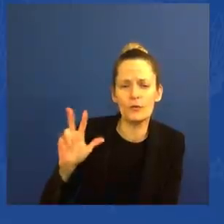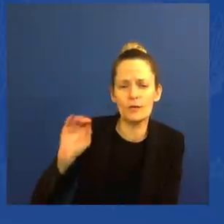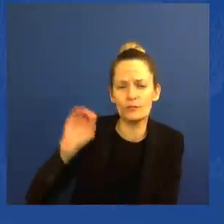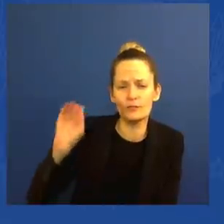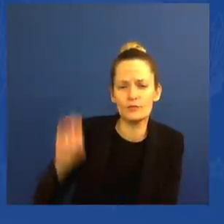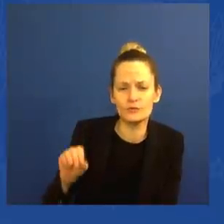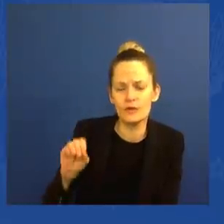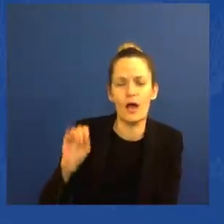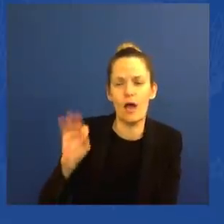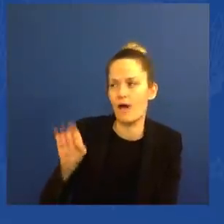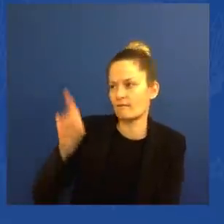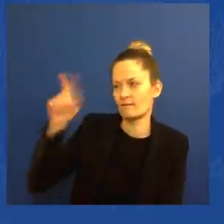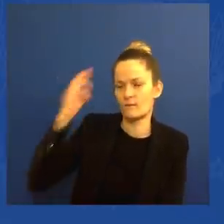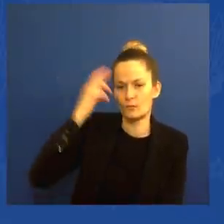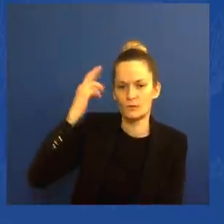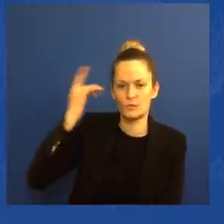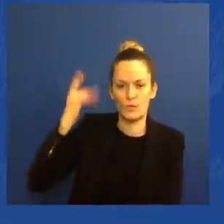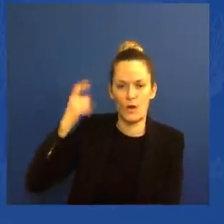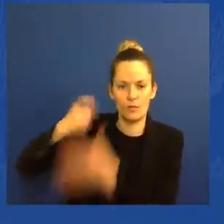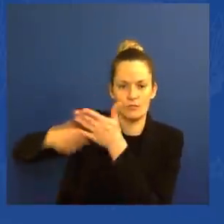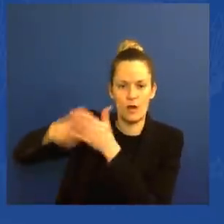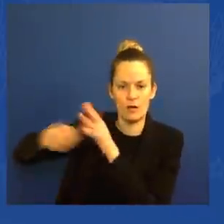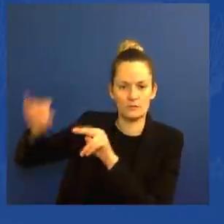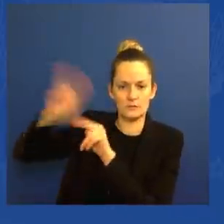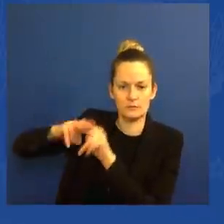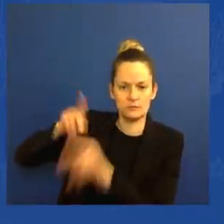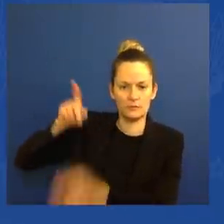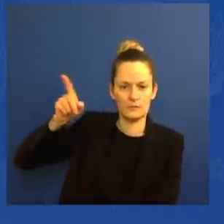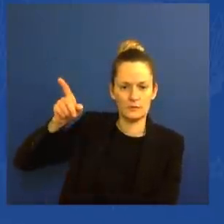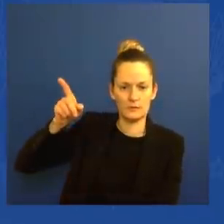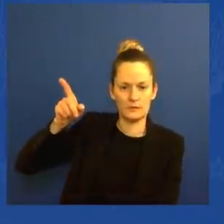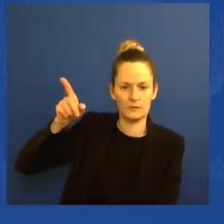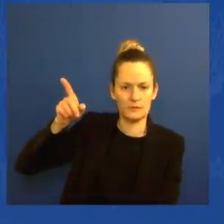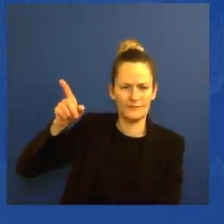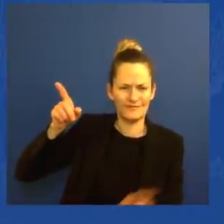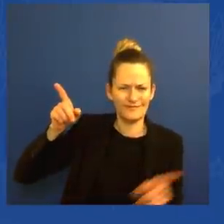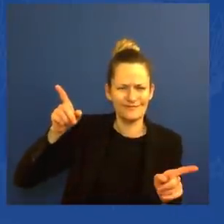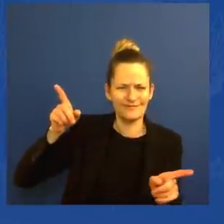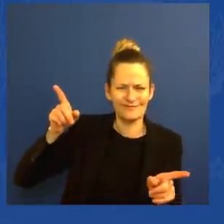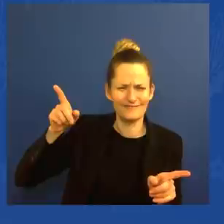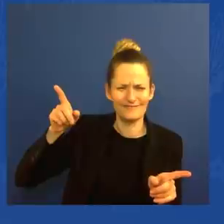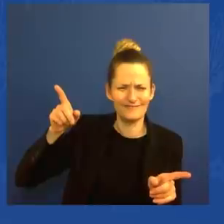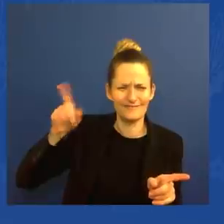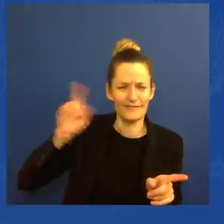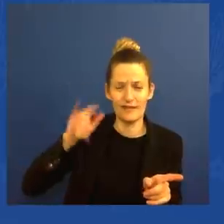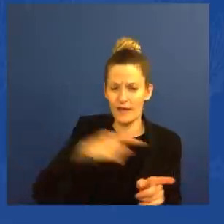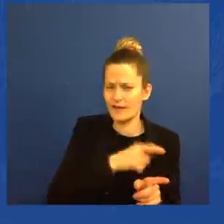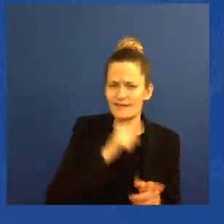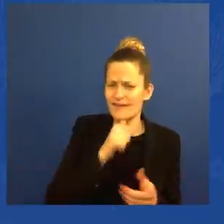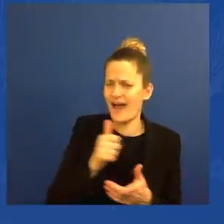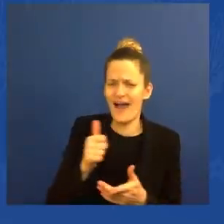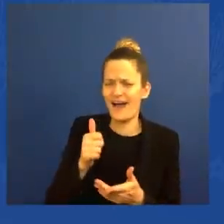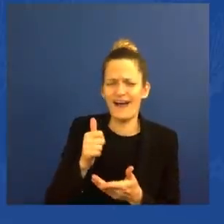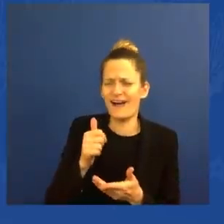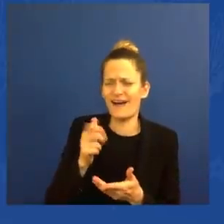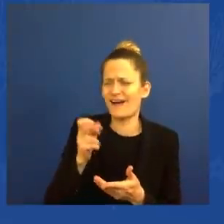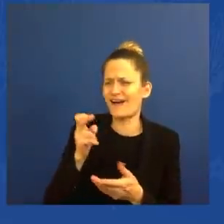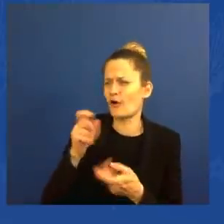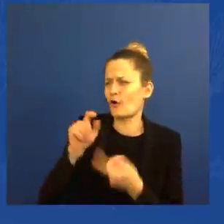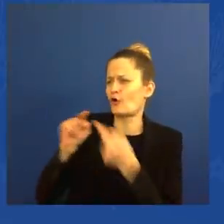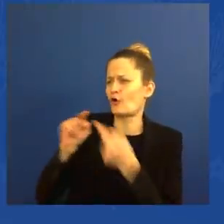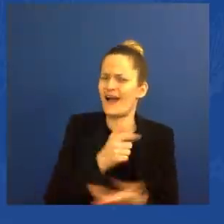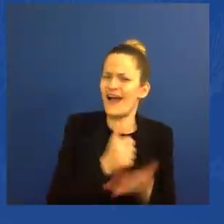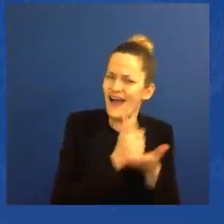Rescuing our economy didn't cause this problem, but we're working to fix it. We're building this economy from the bottom up and the middle